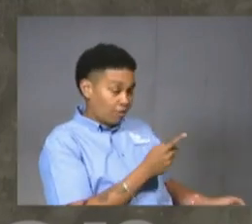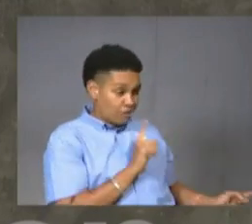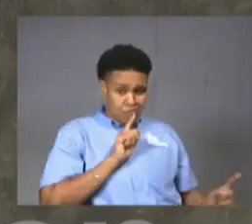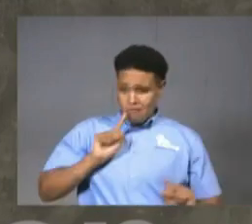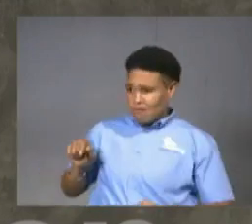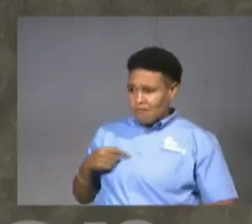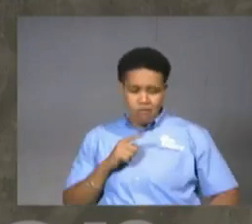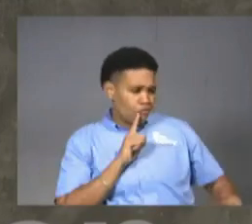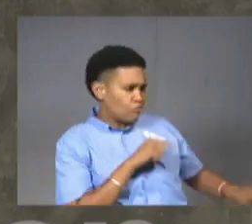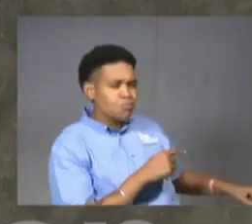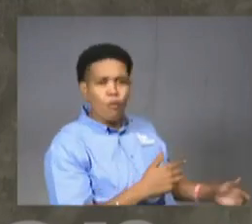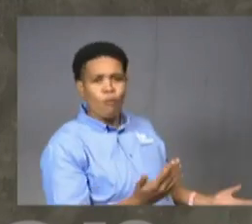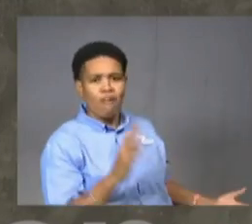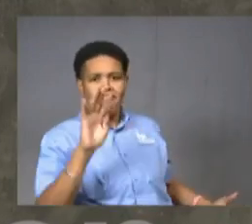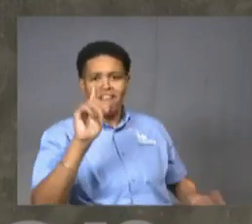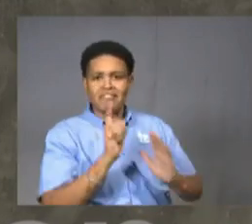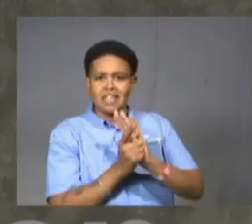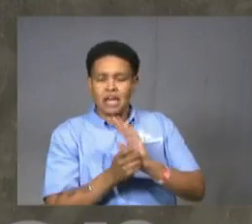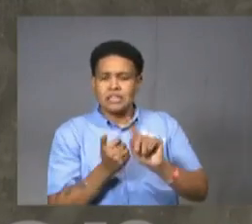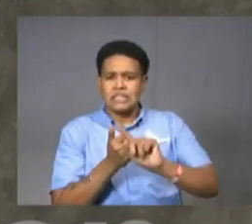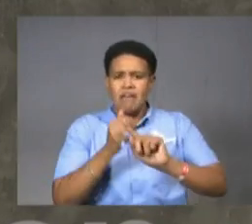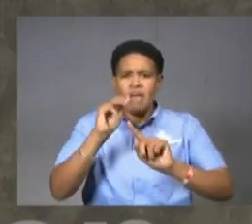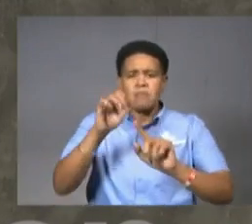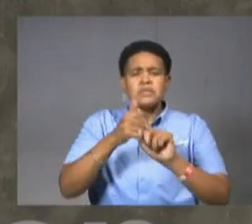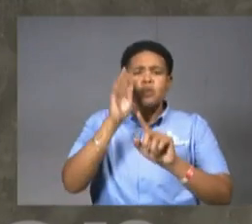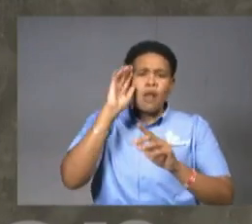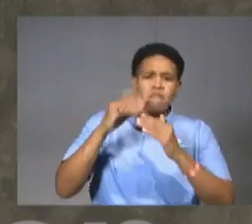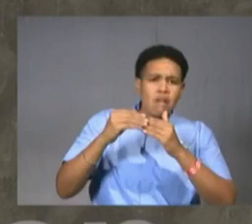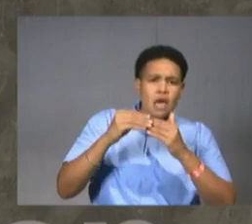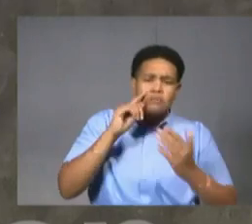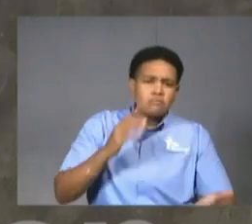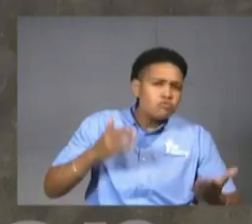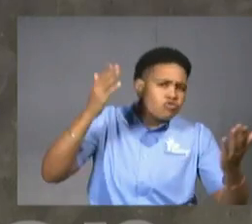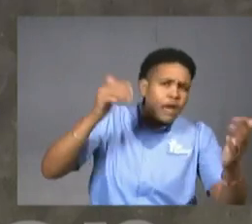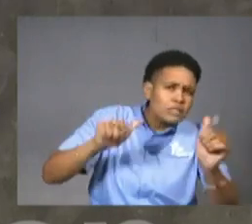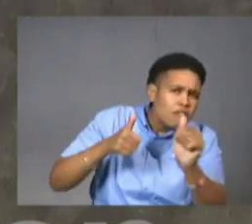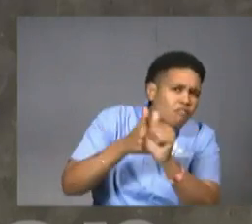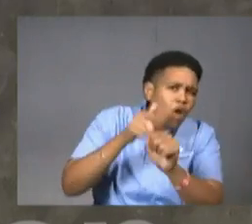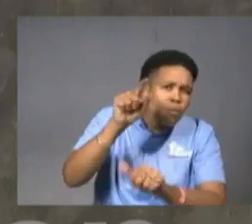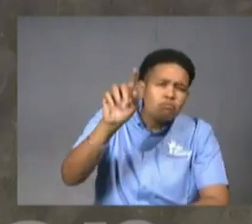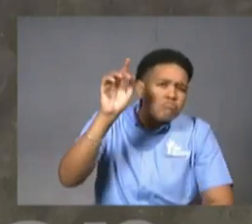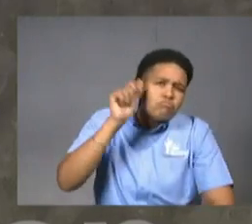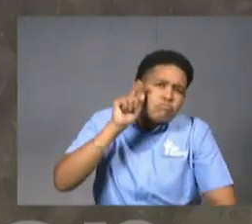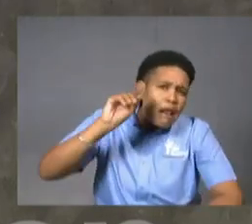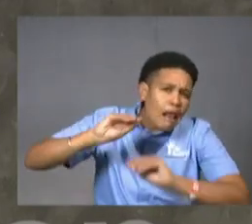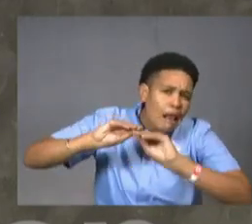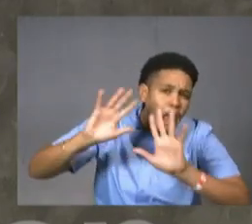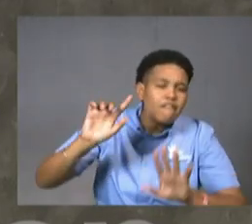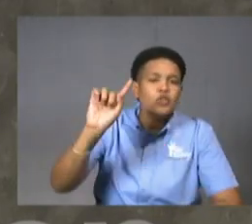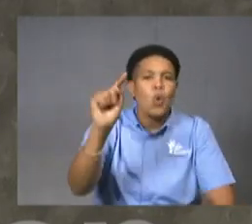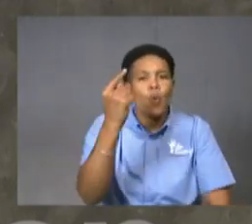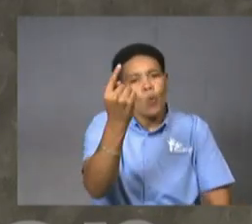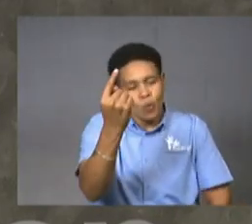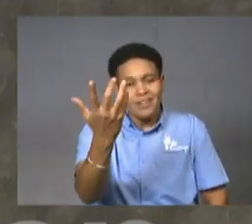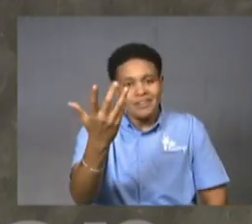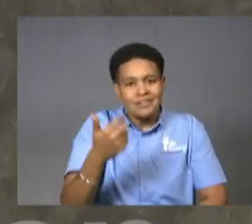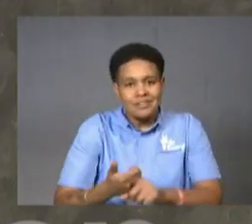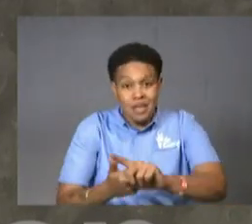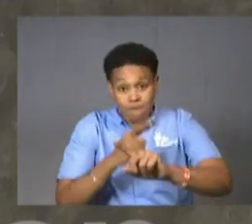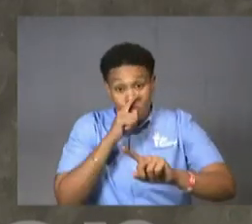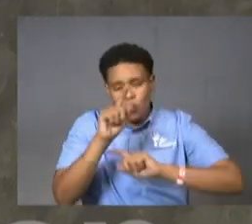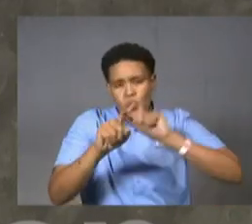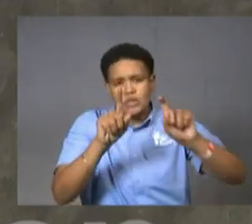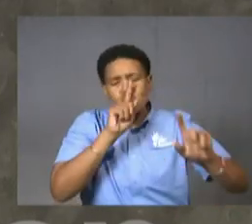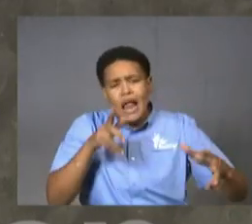other debater. The moderator will have the latitude to raise follow-up questions for clarification only. Questioners will be